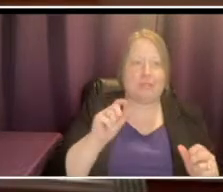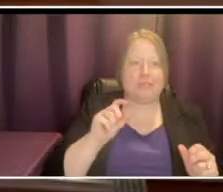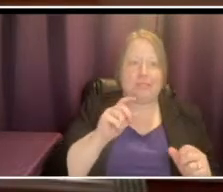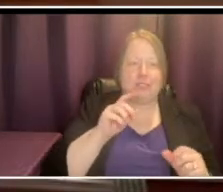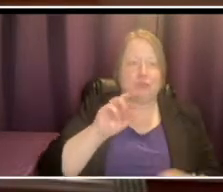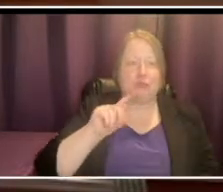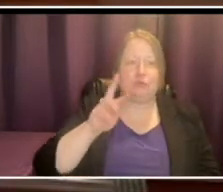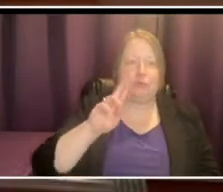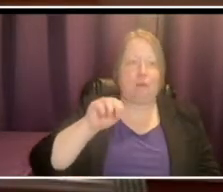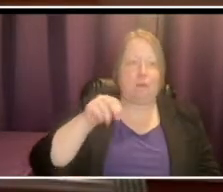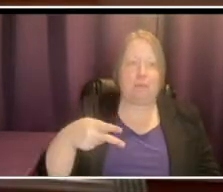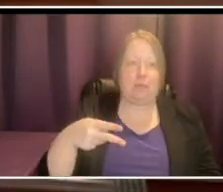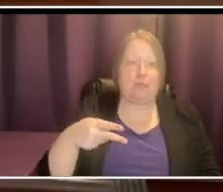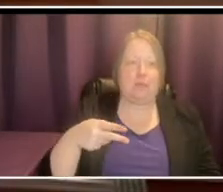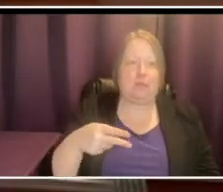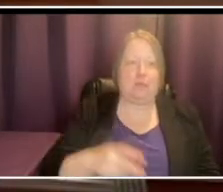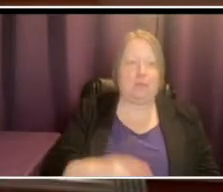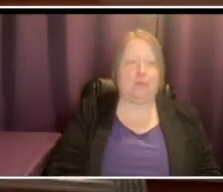could end this.